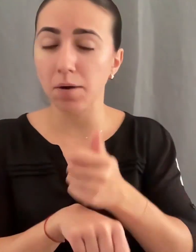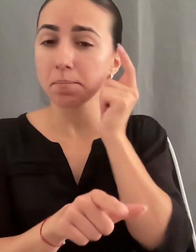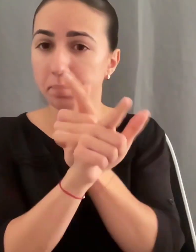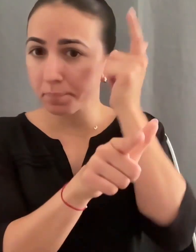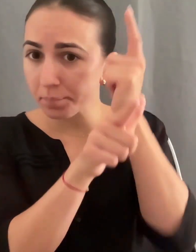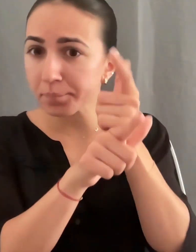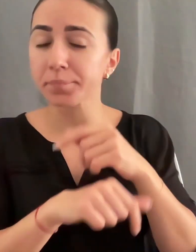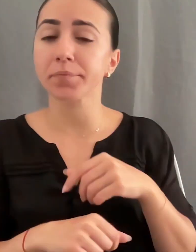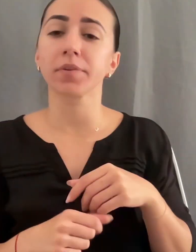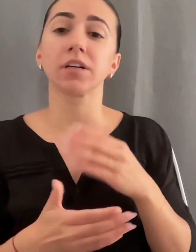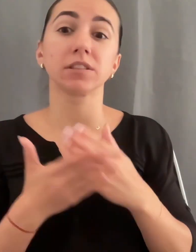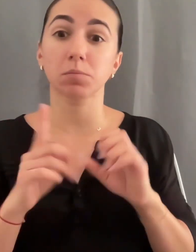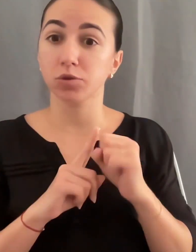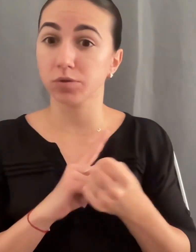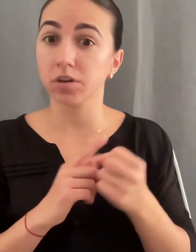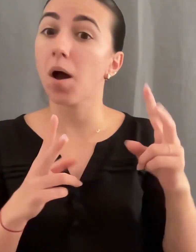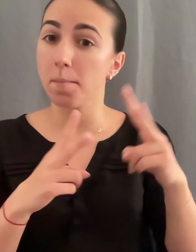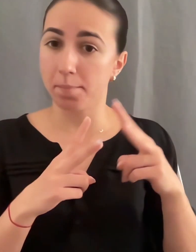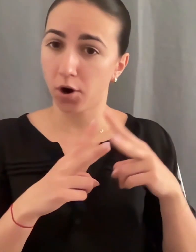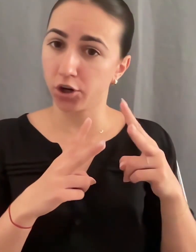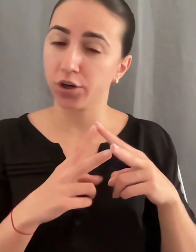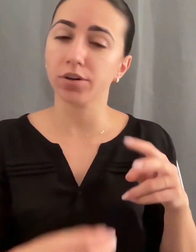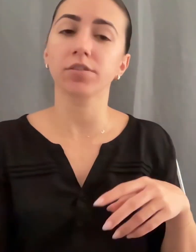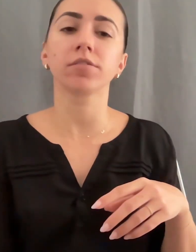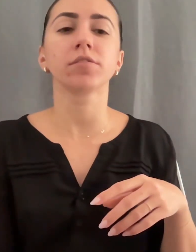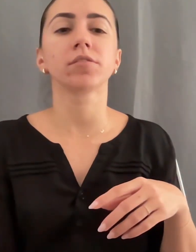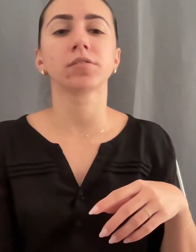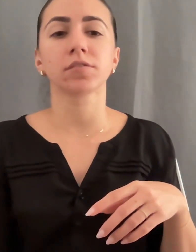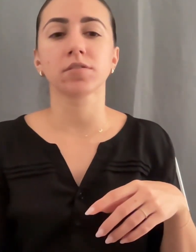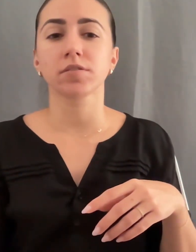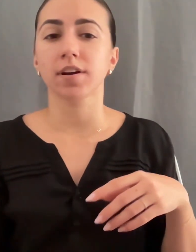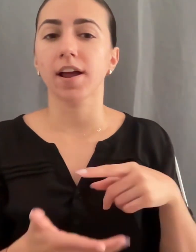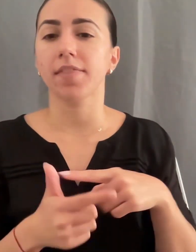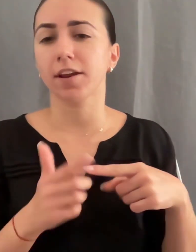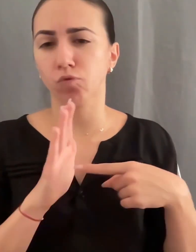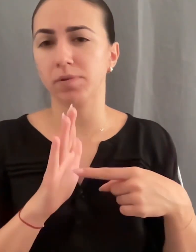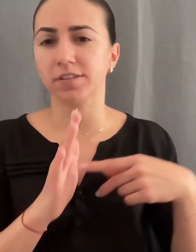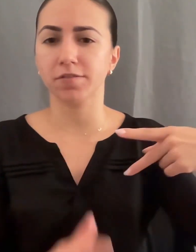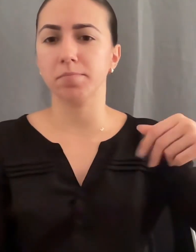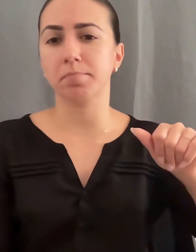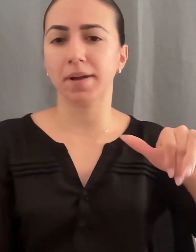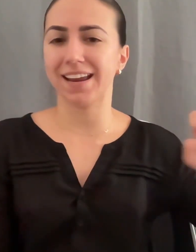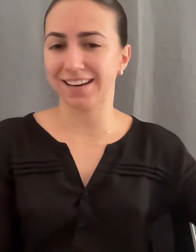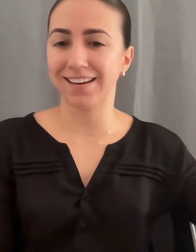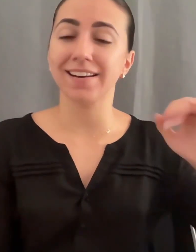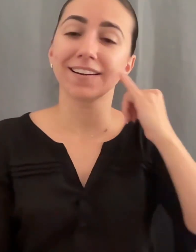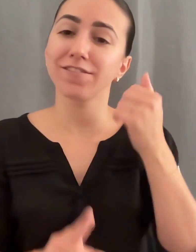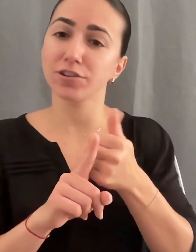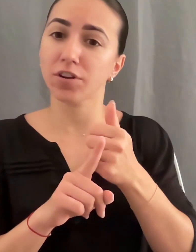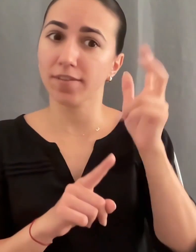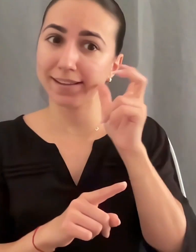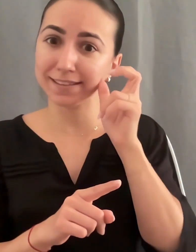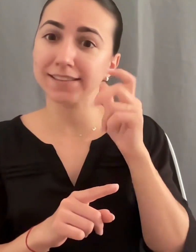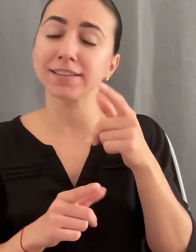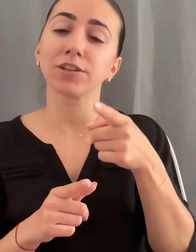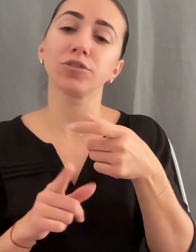sibling, in some situations a spouse, and even a representative payee. And I do encourage you, if you're listening to this and